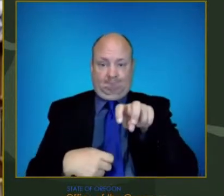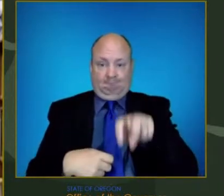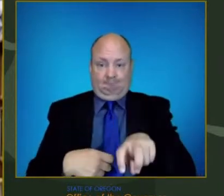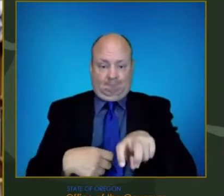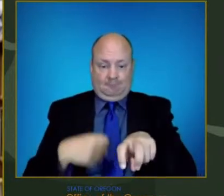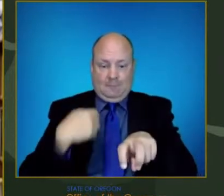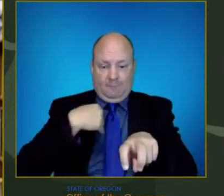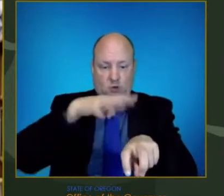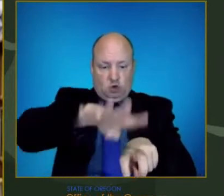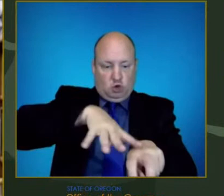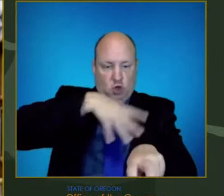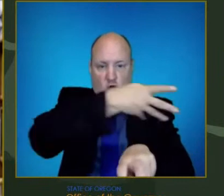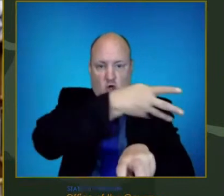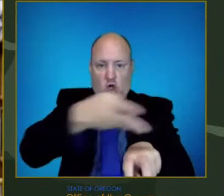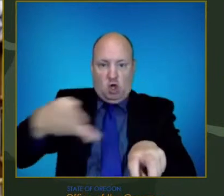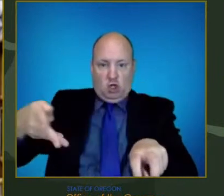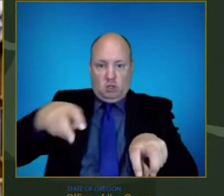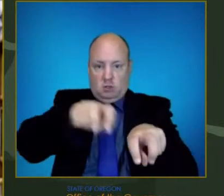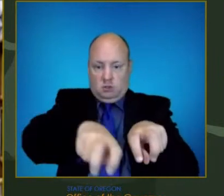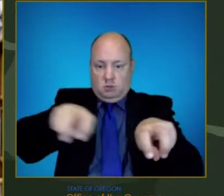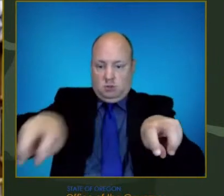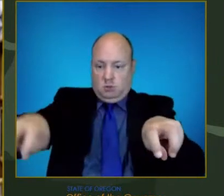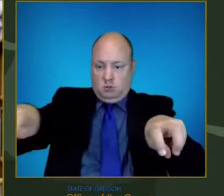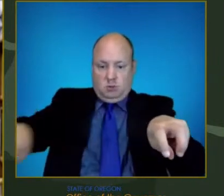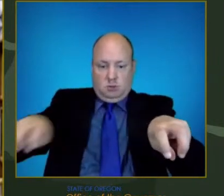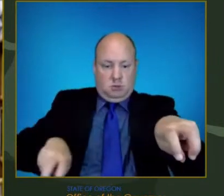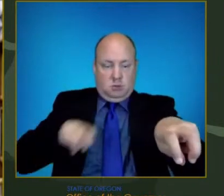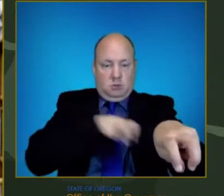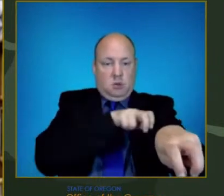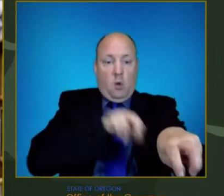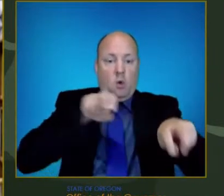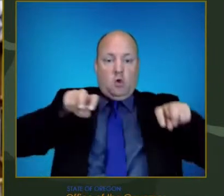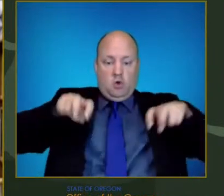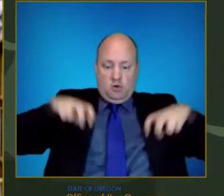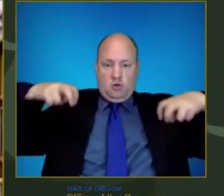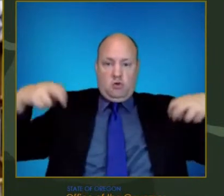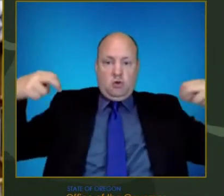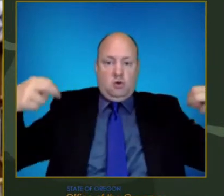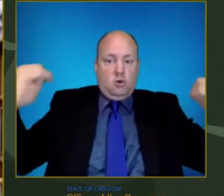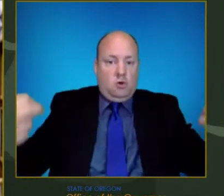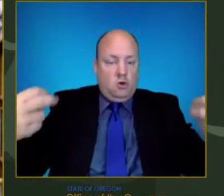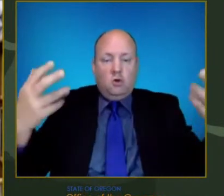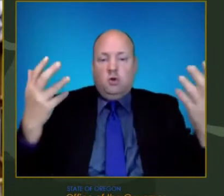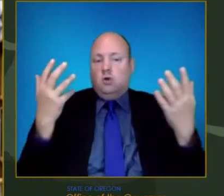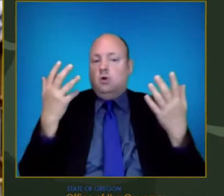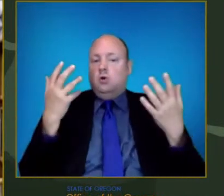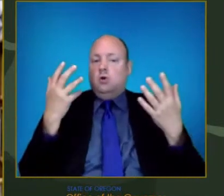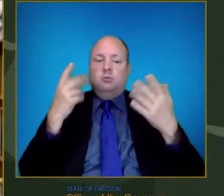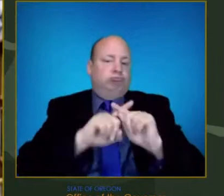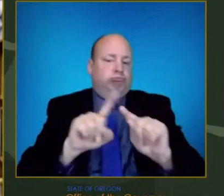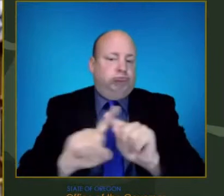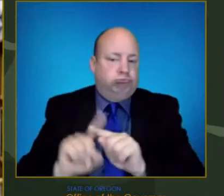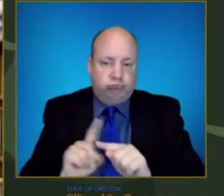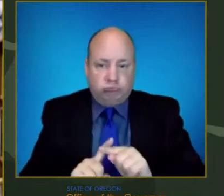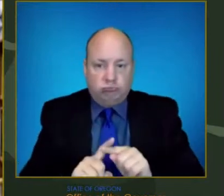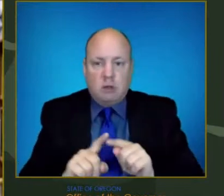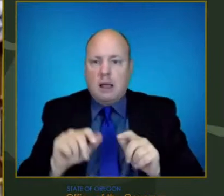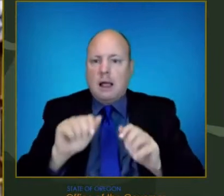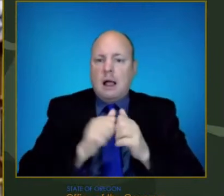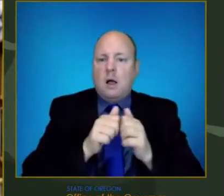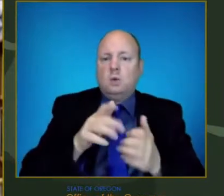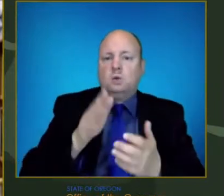what students were in close contact with each other, but we're asking them to review that in other settings as well, like school buses,